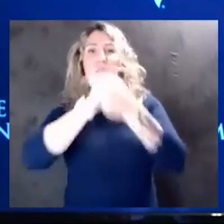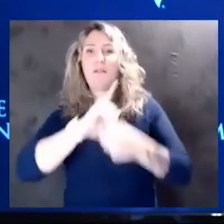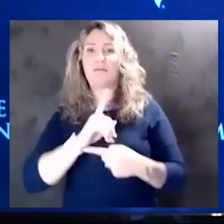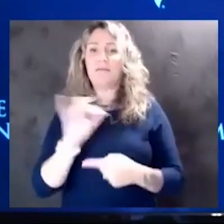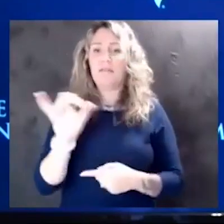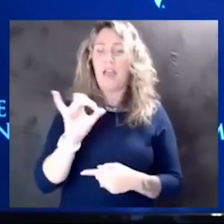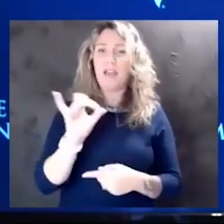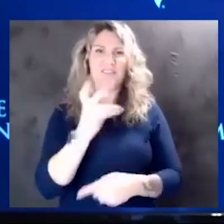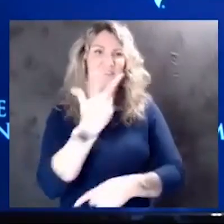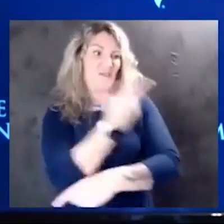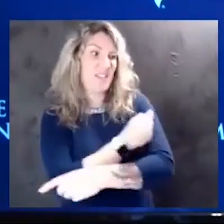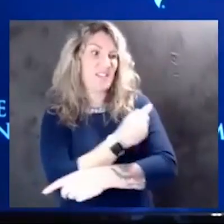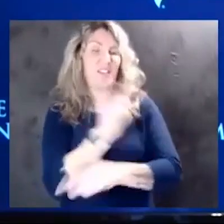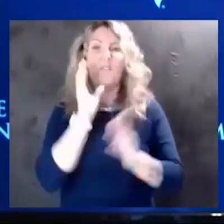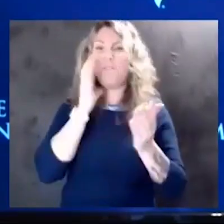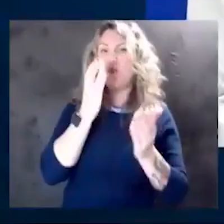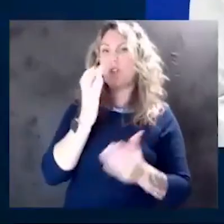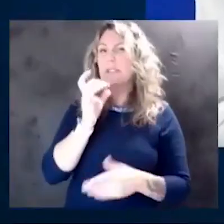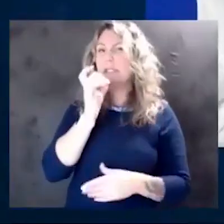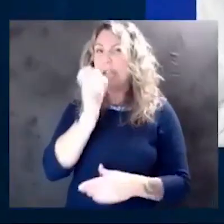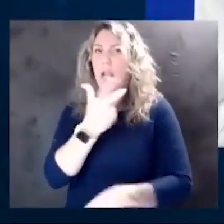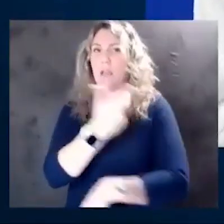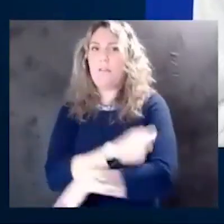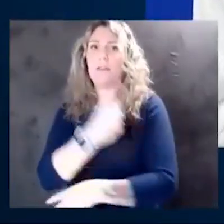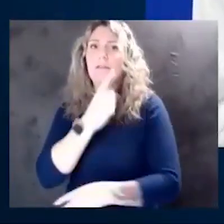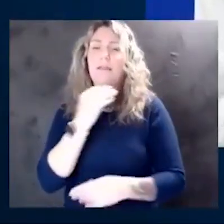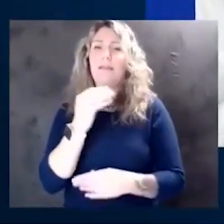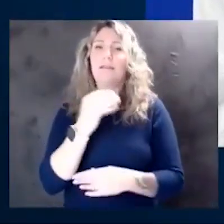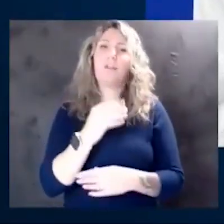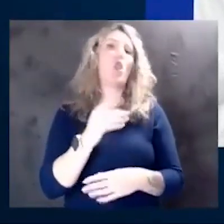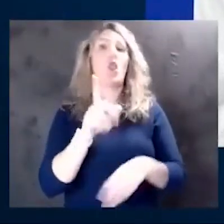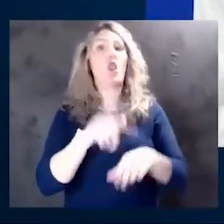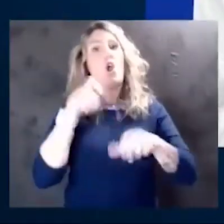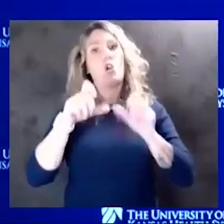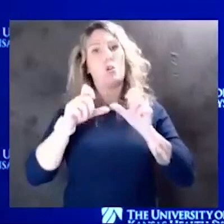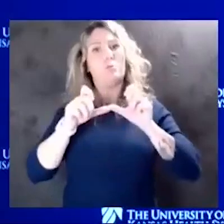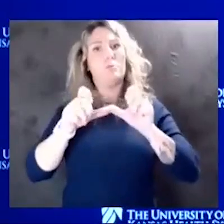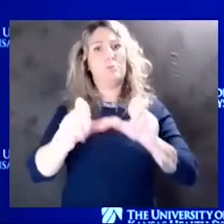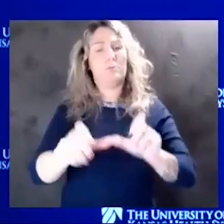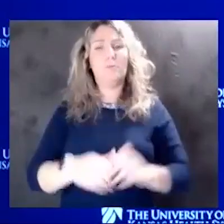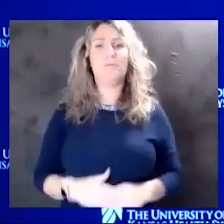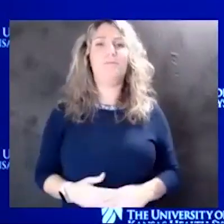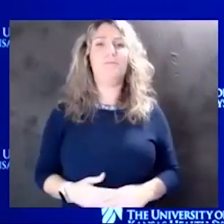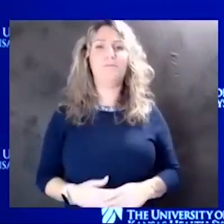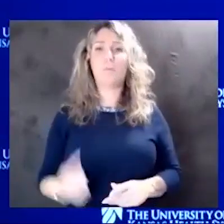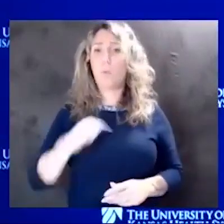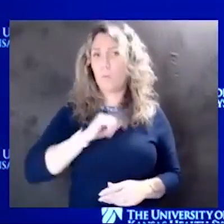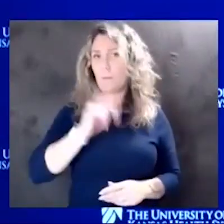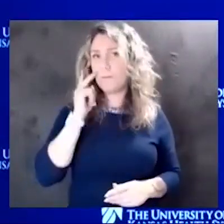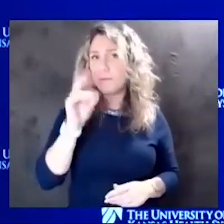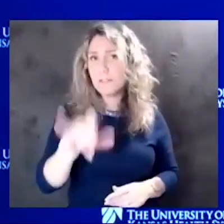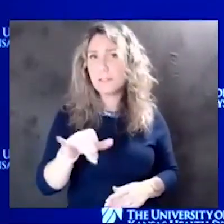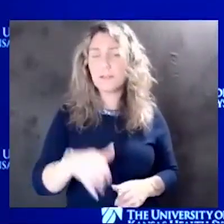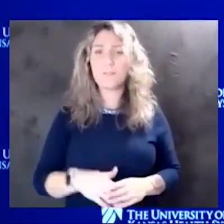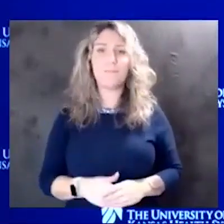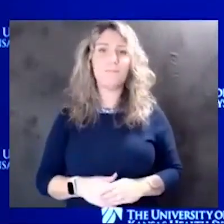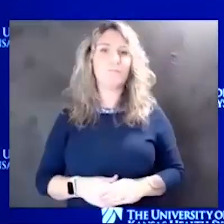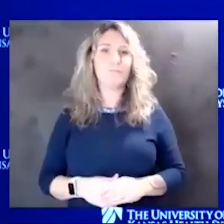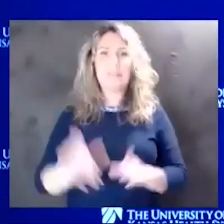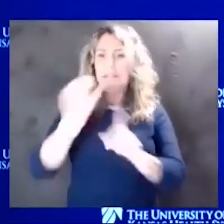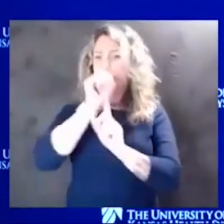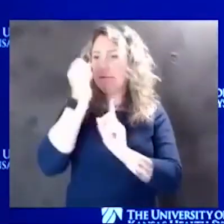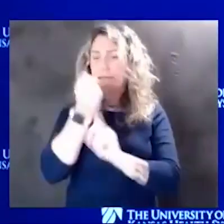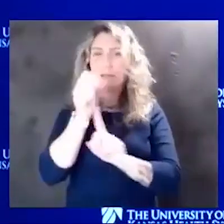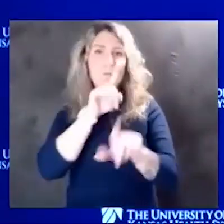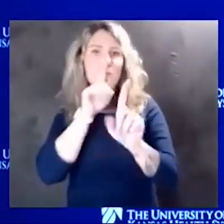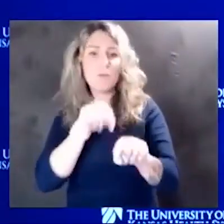it has a longer lifespan than the unvaccinated. Yeah, So. yeah, certainly. We know that, and we've seen this in case reports. When you're